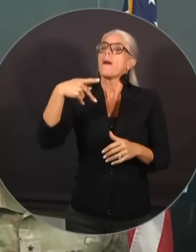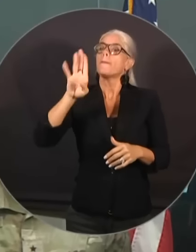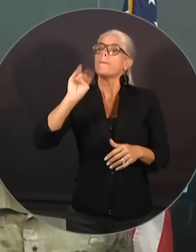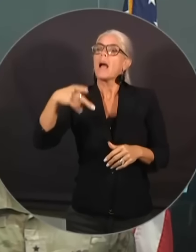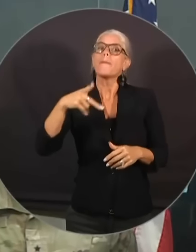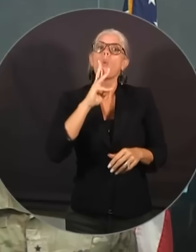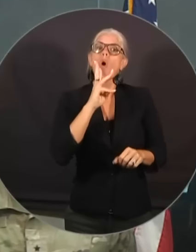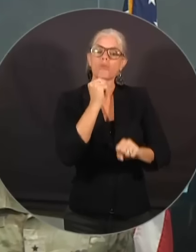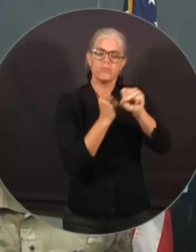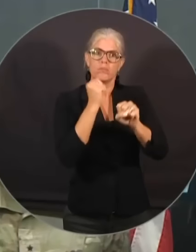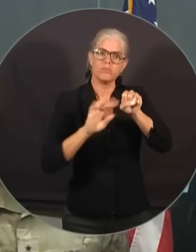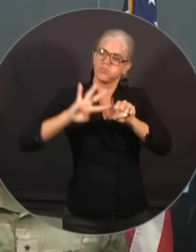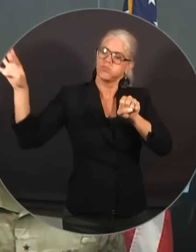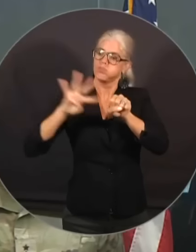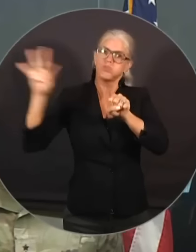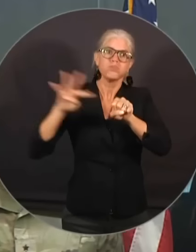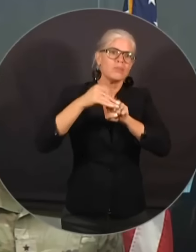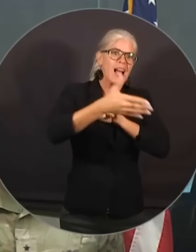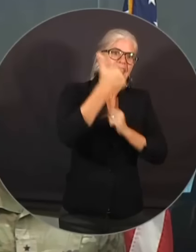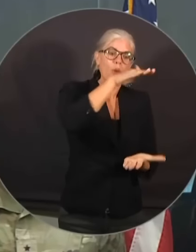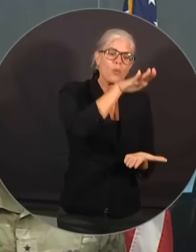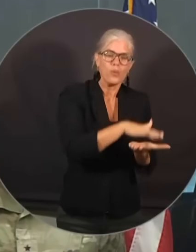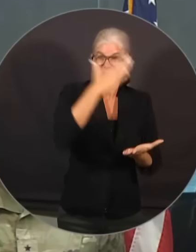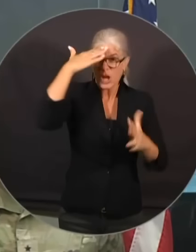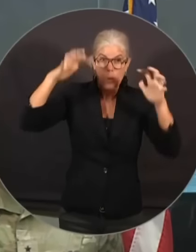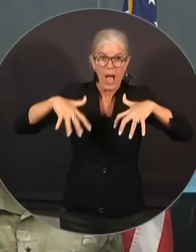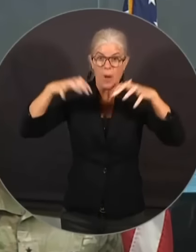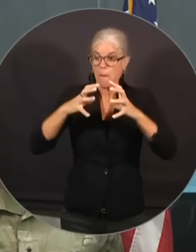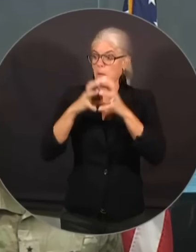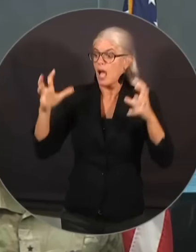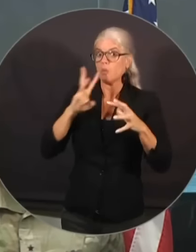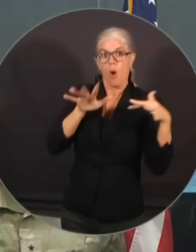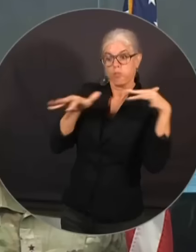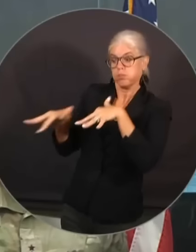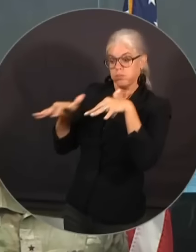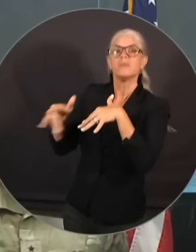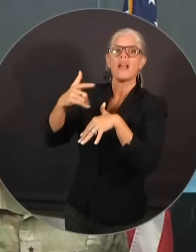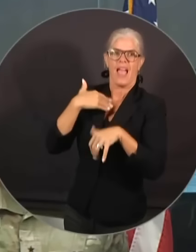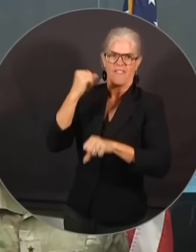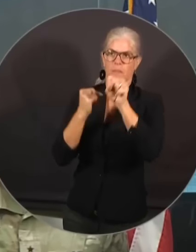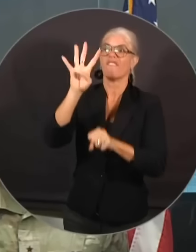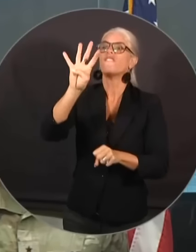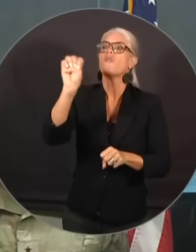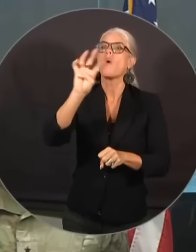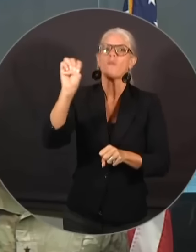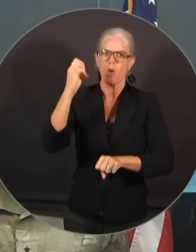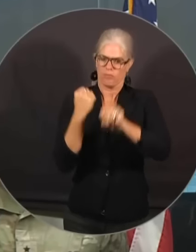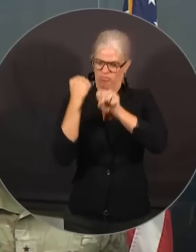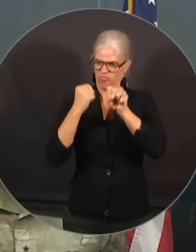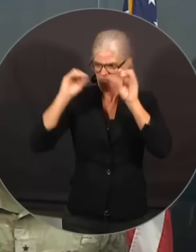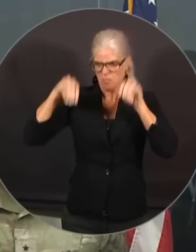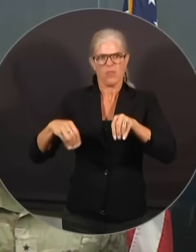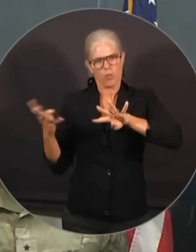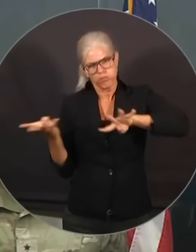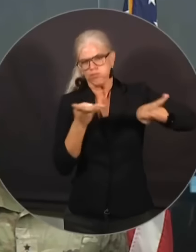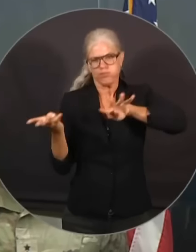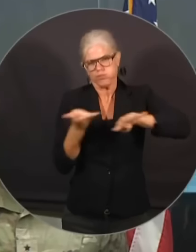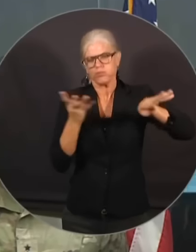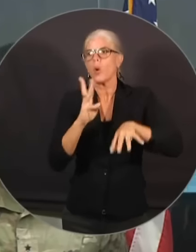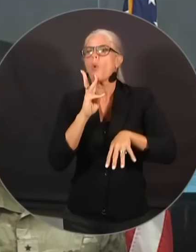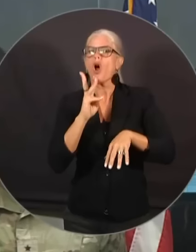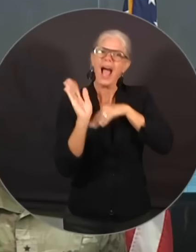some of the rainstorms we've had where you've seen flooding in recent months. FDOT has used that, and it's been very effective. We have done a